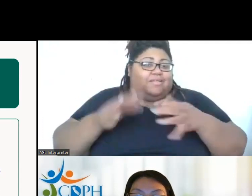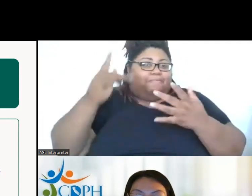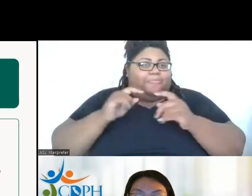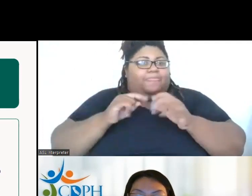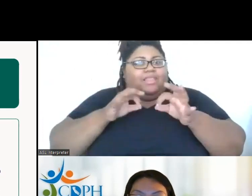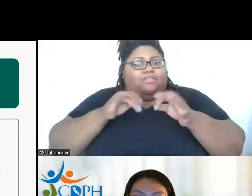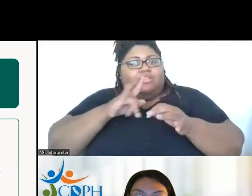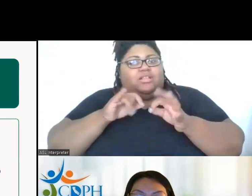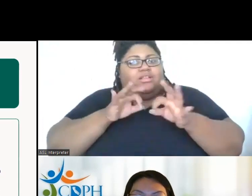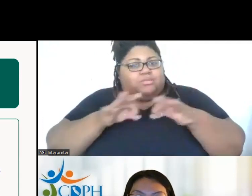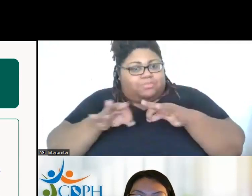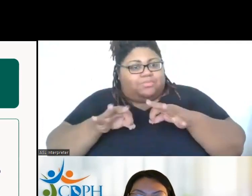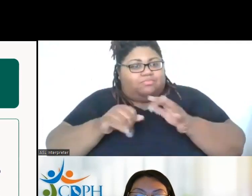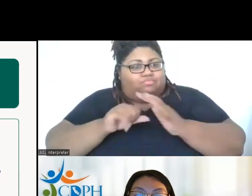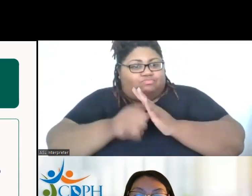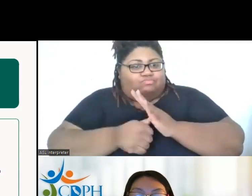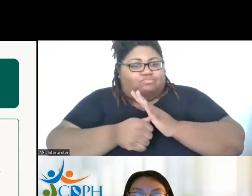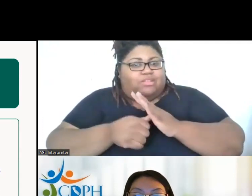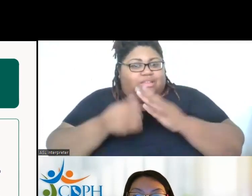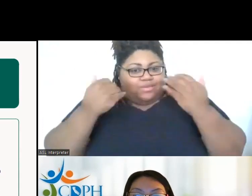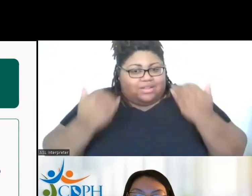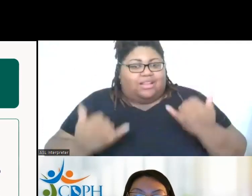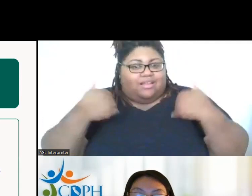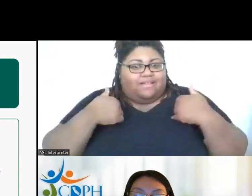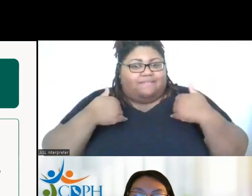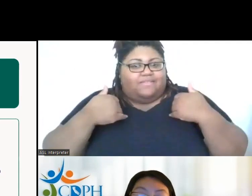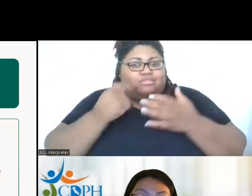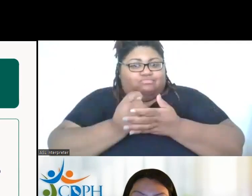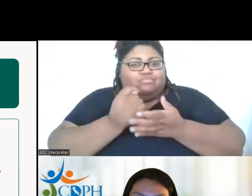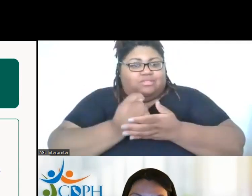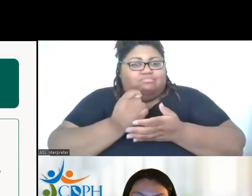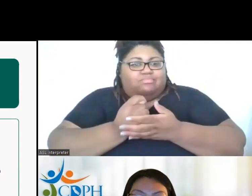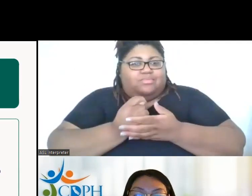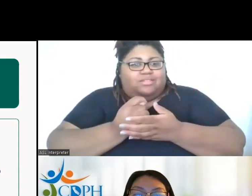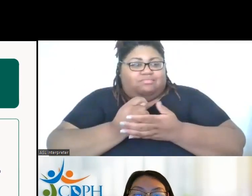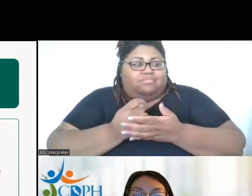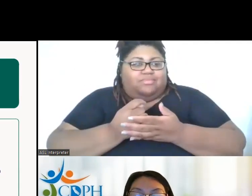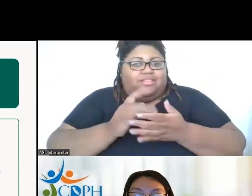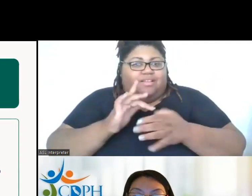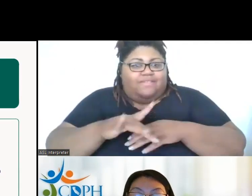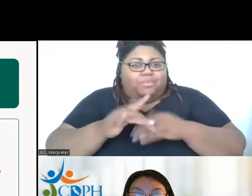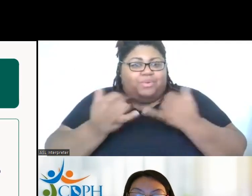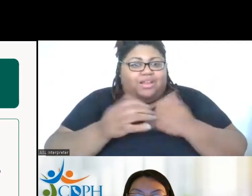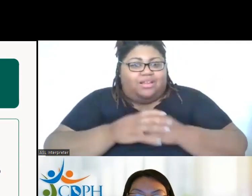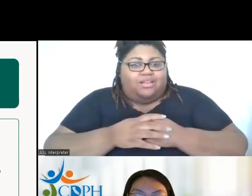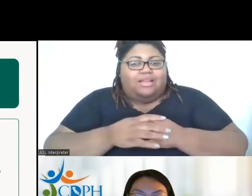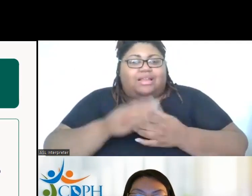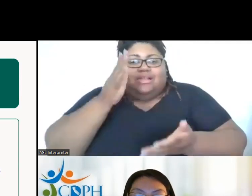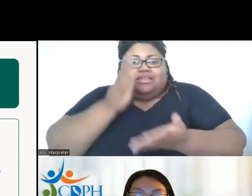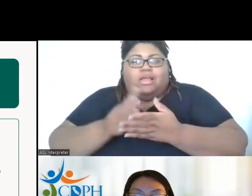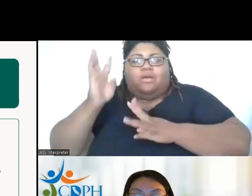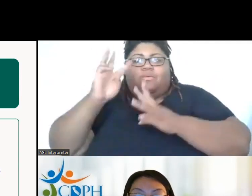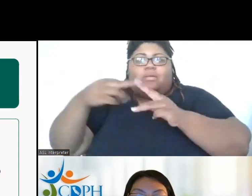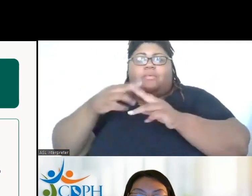pandemic that we have treatments available. So we have to unlearn all that old information about what to do when you test